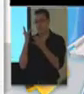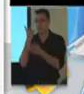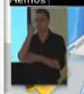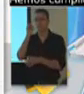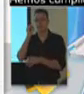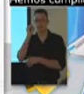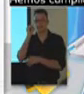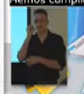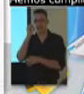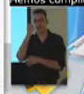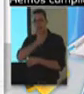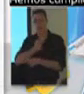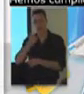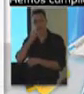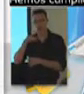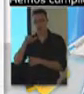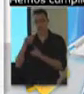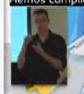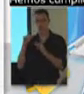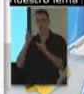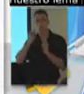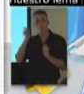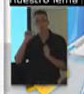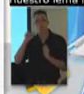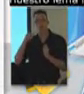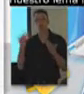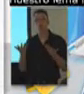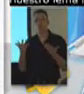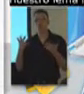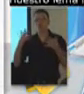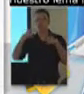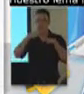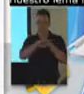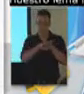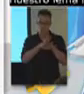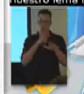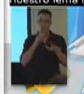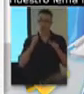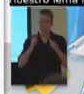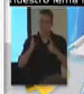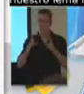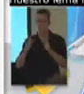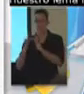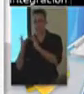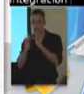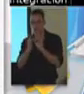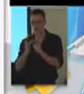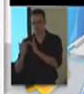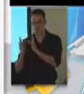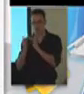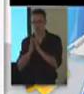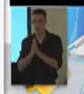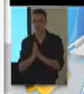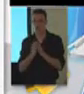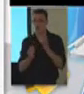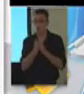We've been working for 20 years, and our slogan is from integration to interaction.